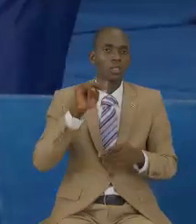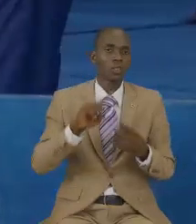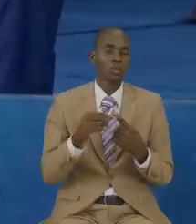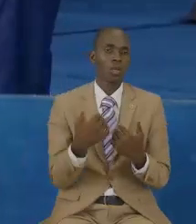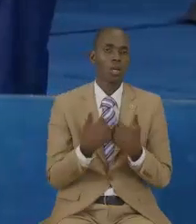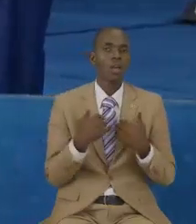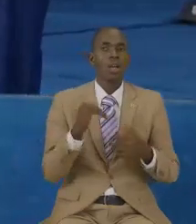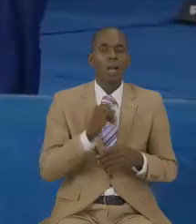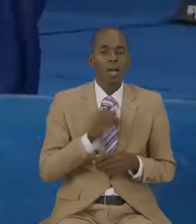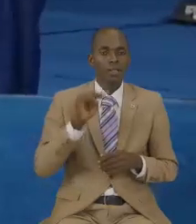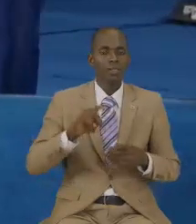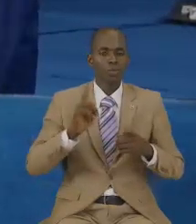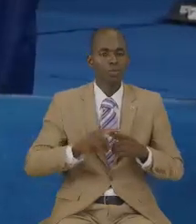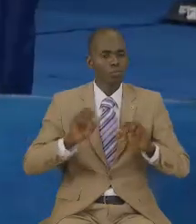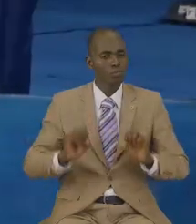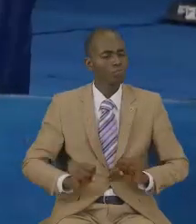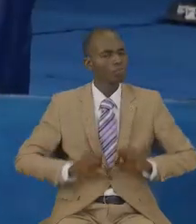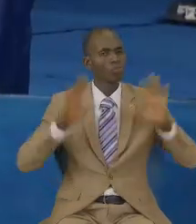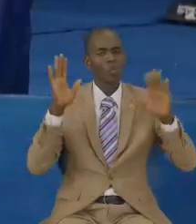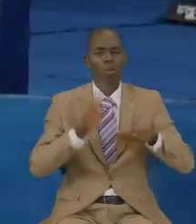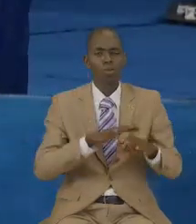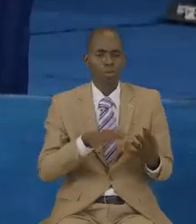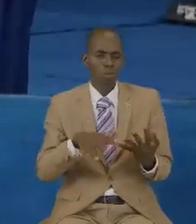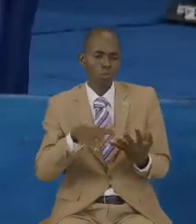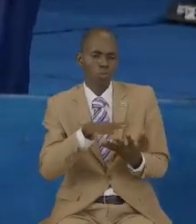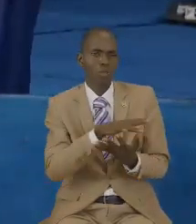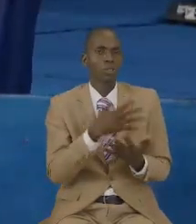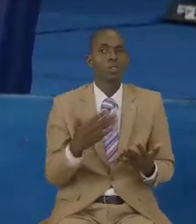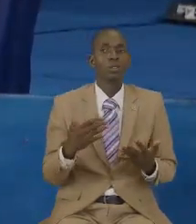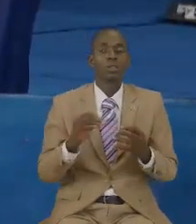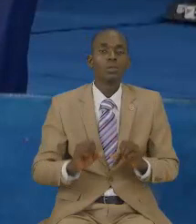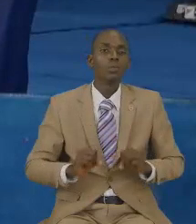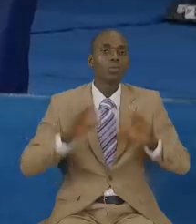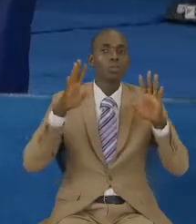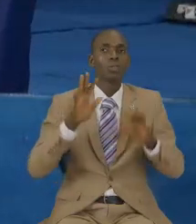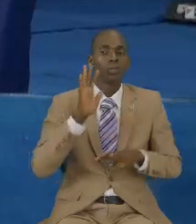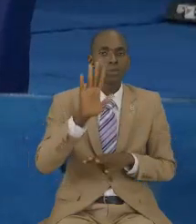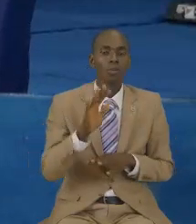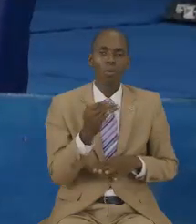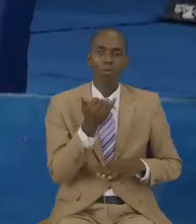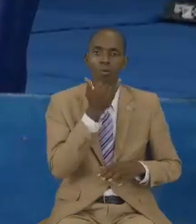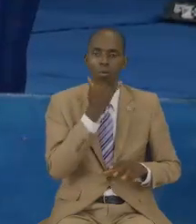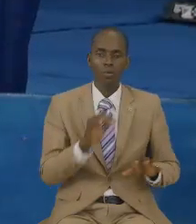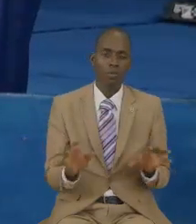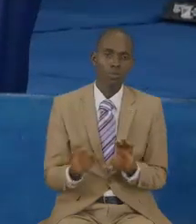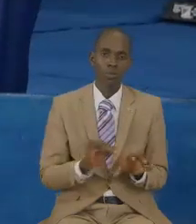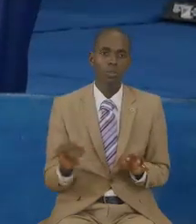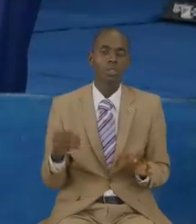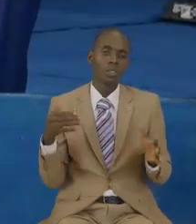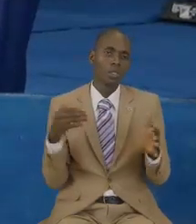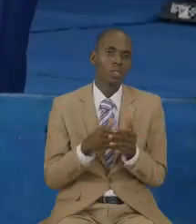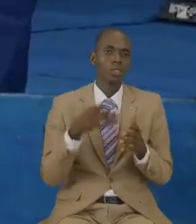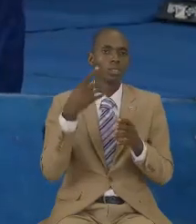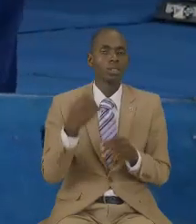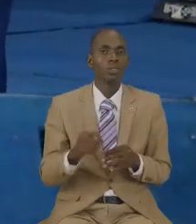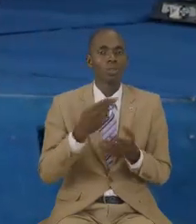to give them up. Give up your misdeeds against the